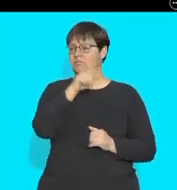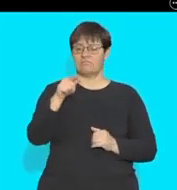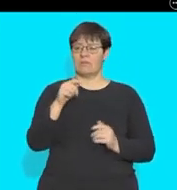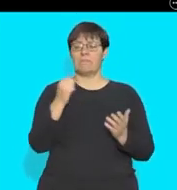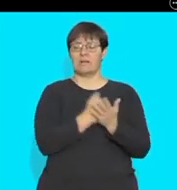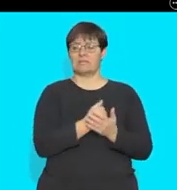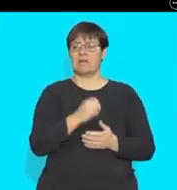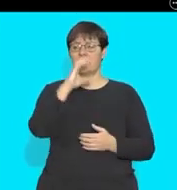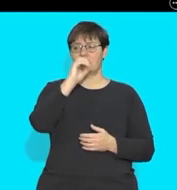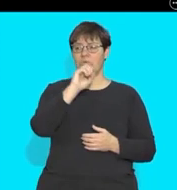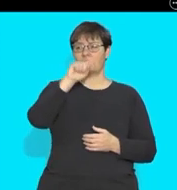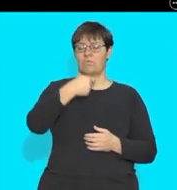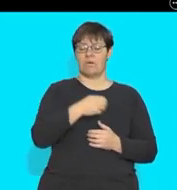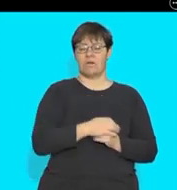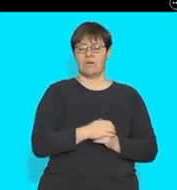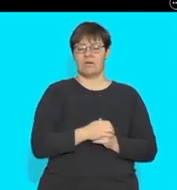be